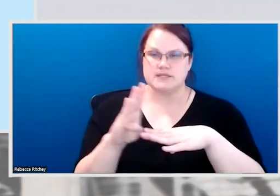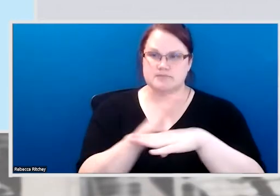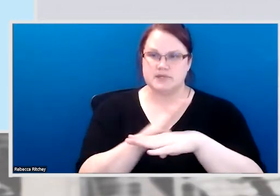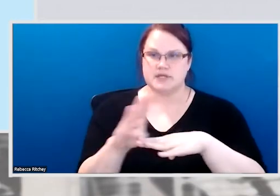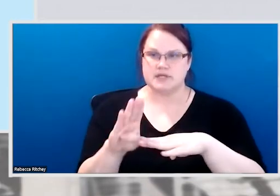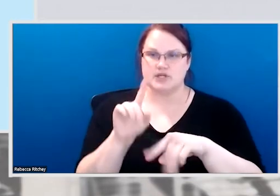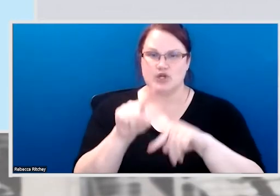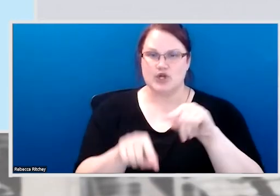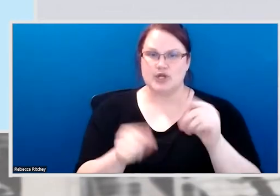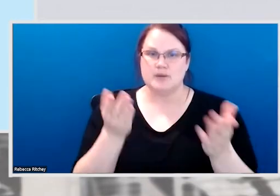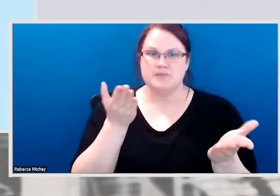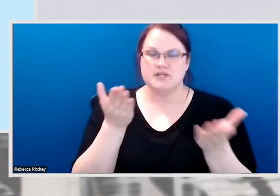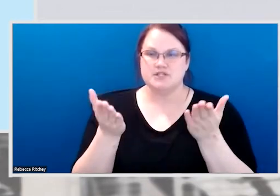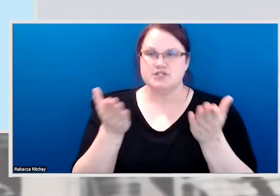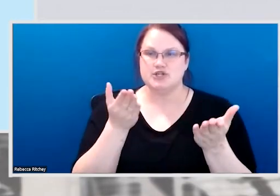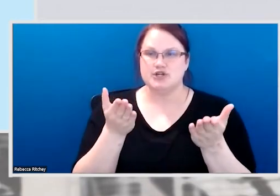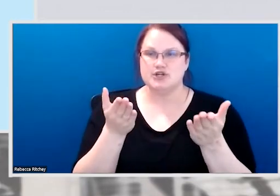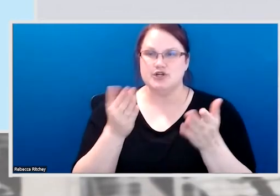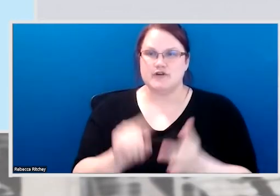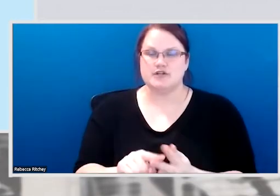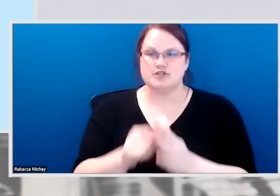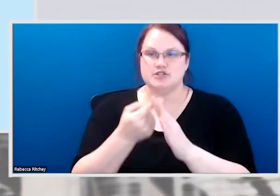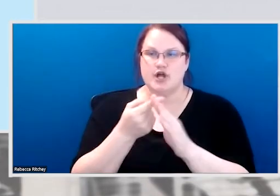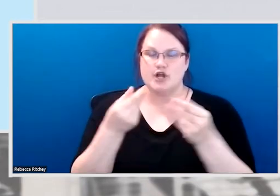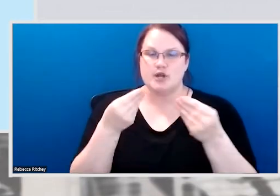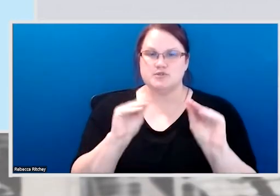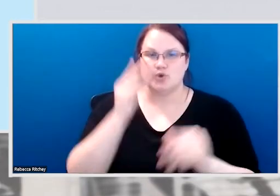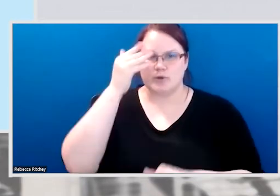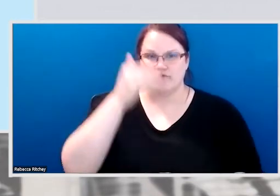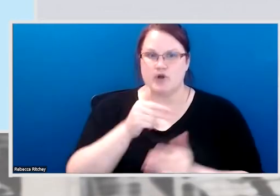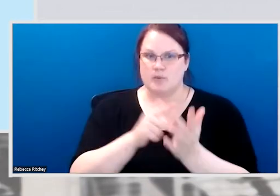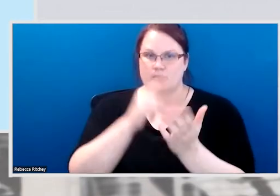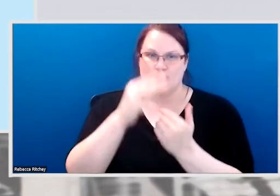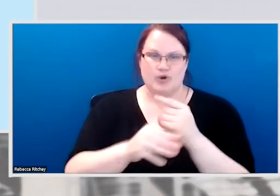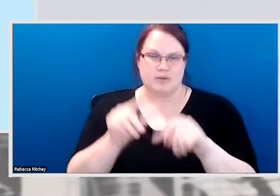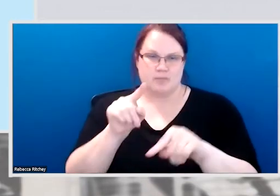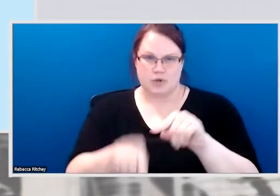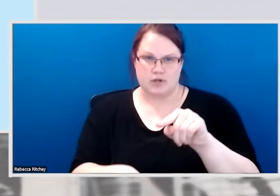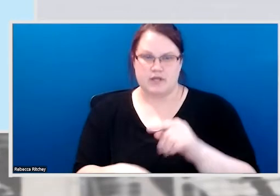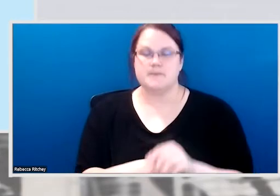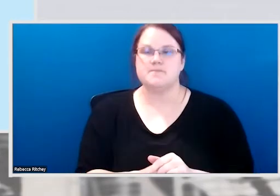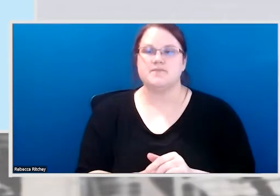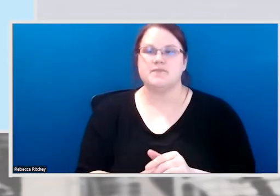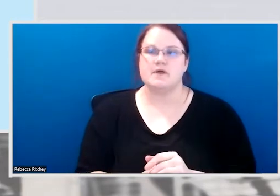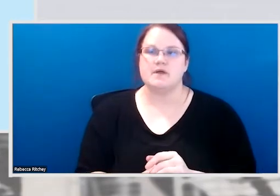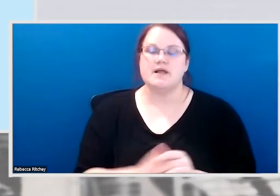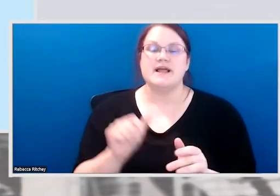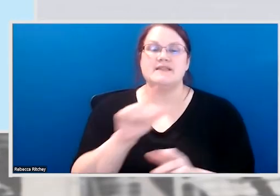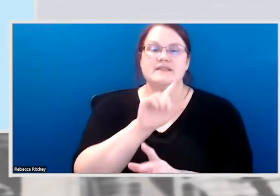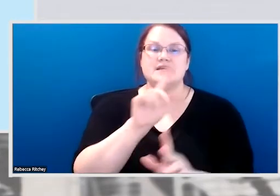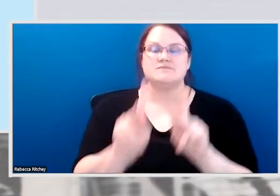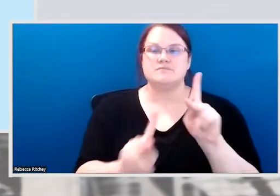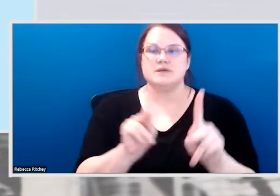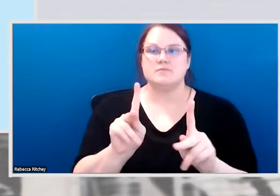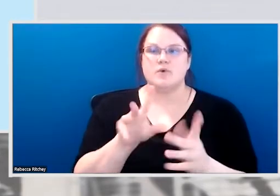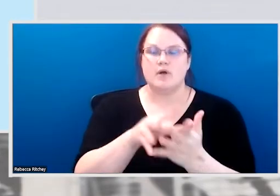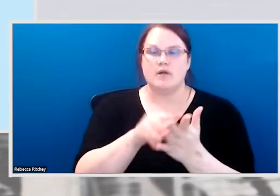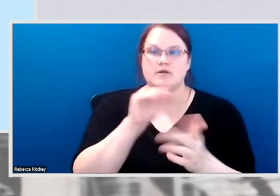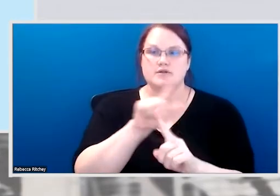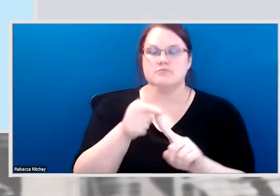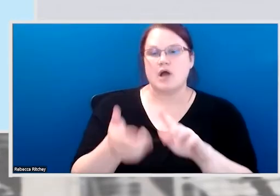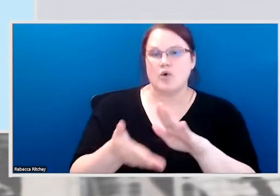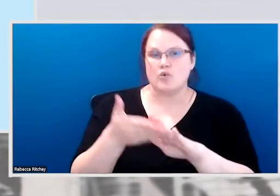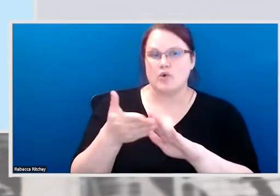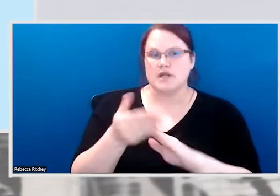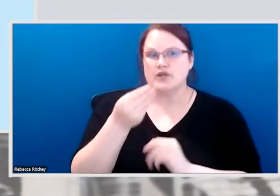be served in the Startup to Storefront program. And these participants learn about running a food